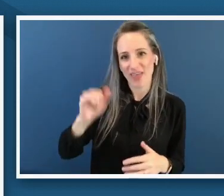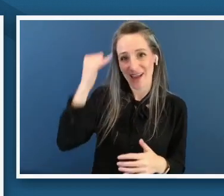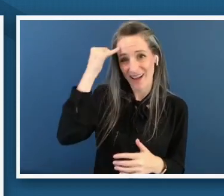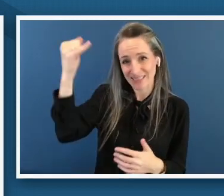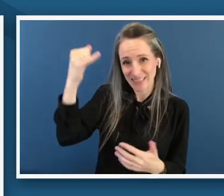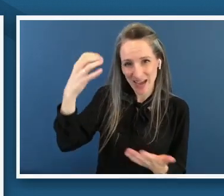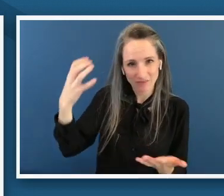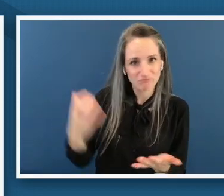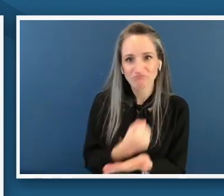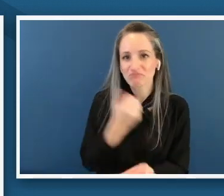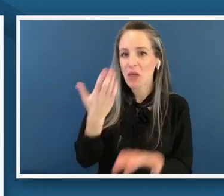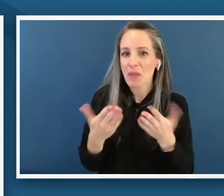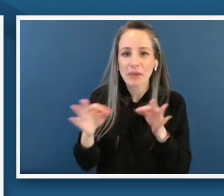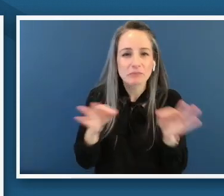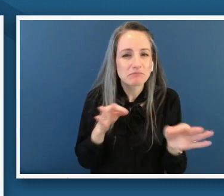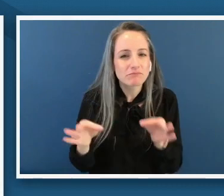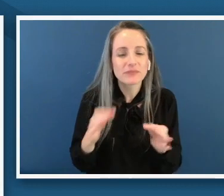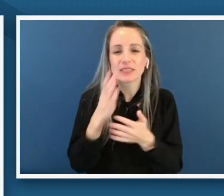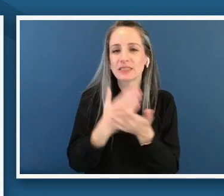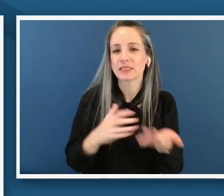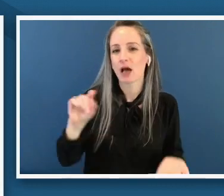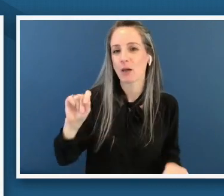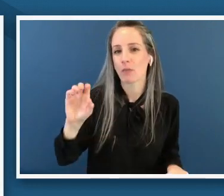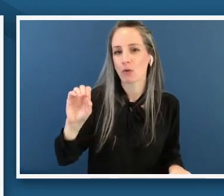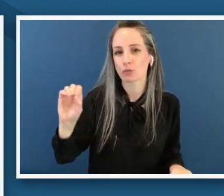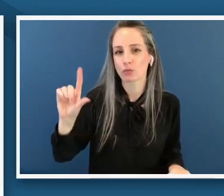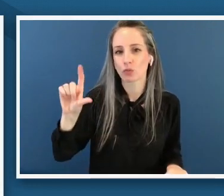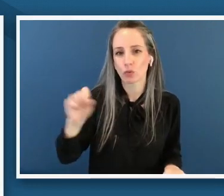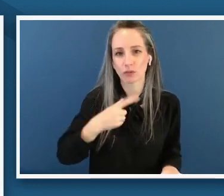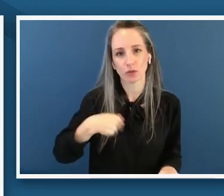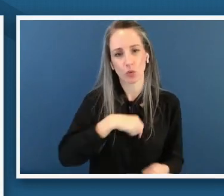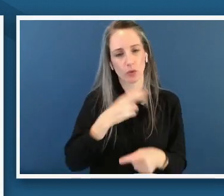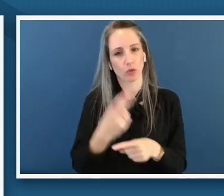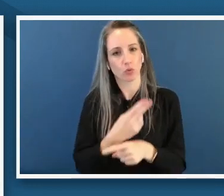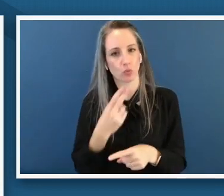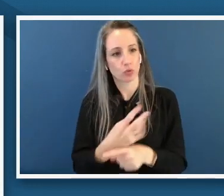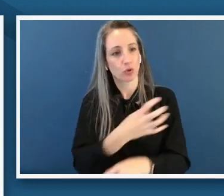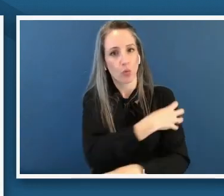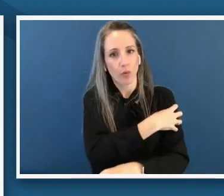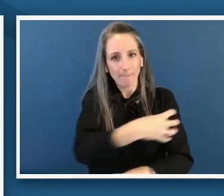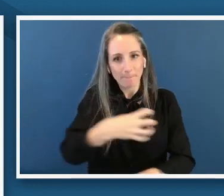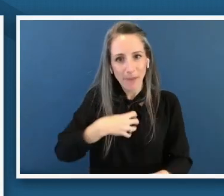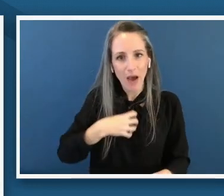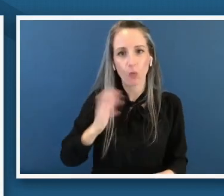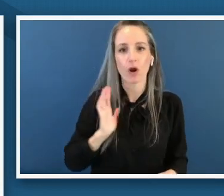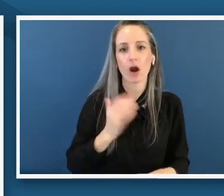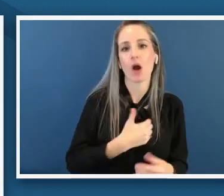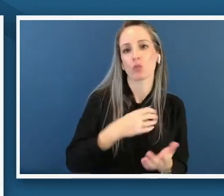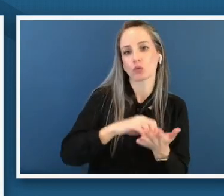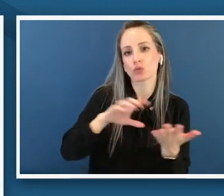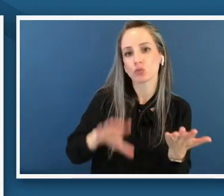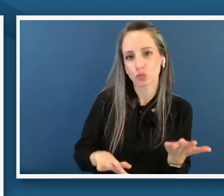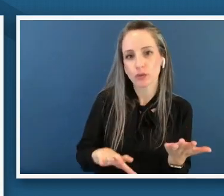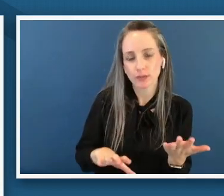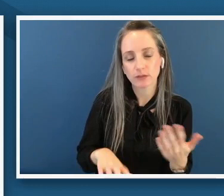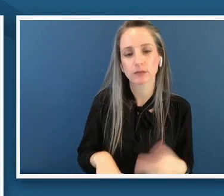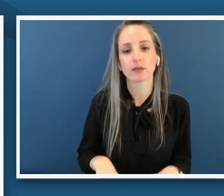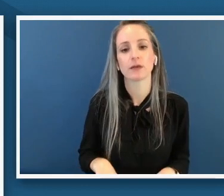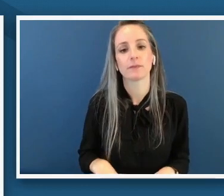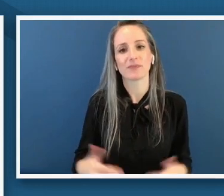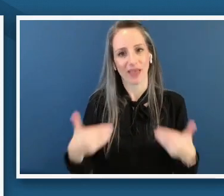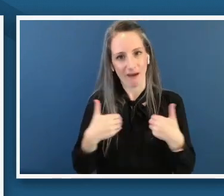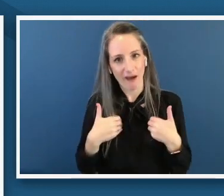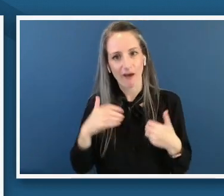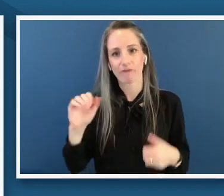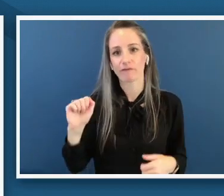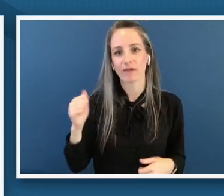that we use to empower our students' voices and turn over the learning to them and that agency and control. So,